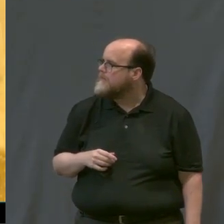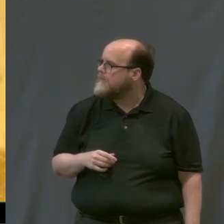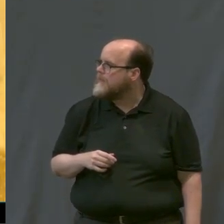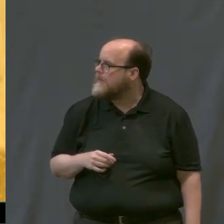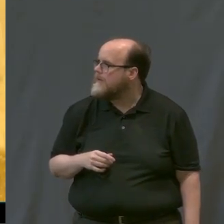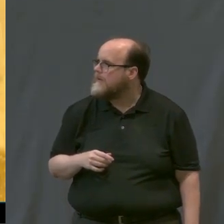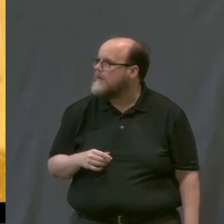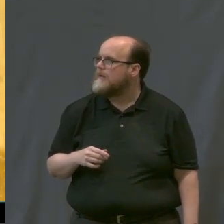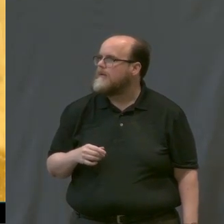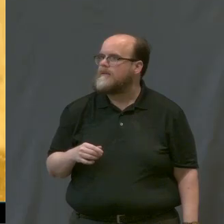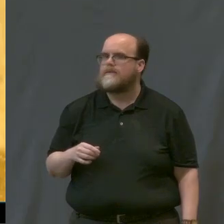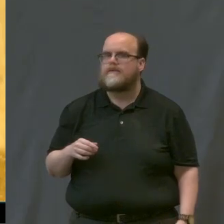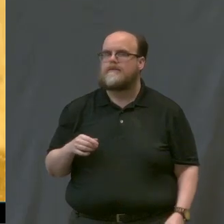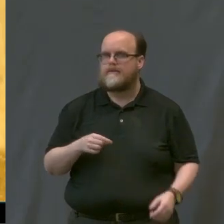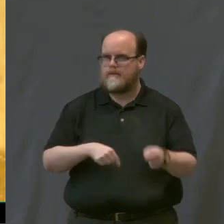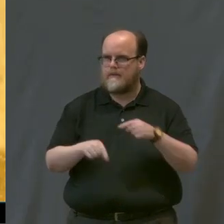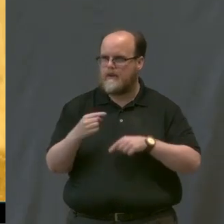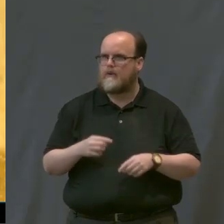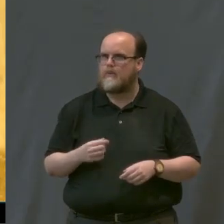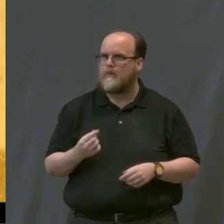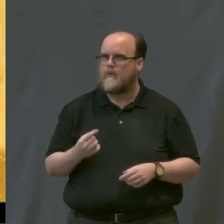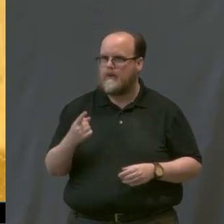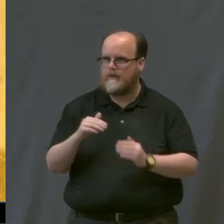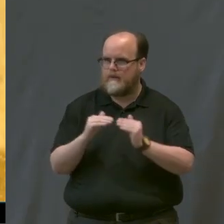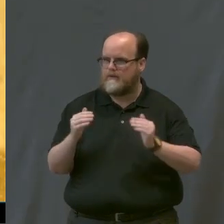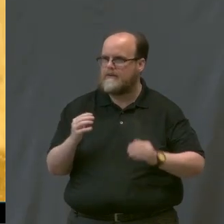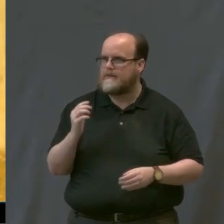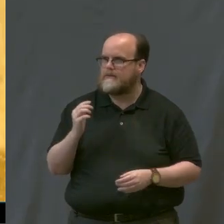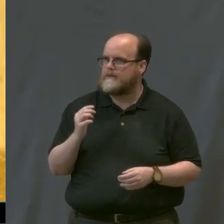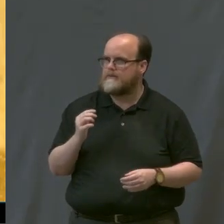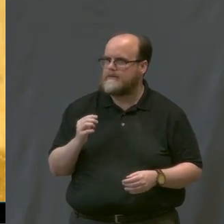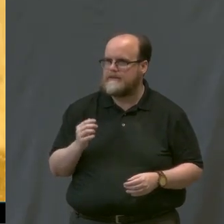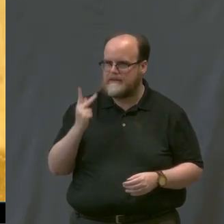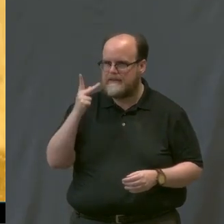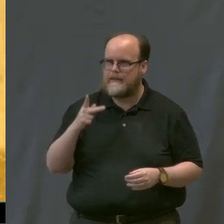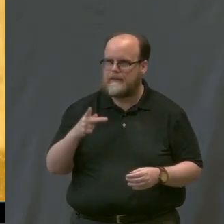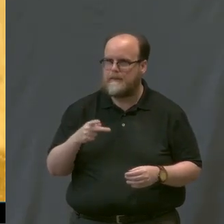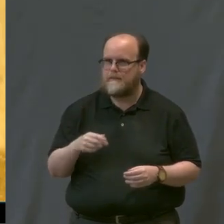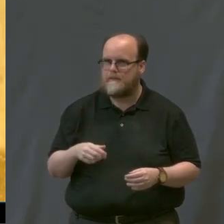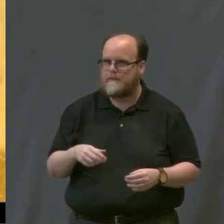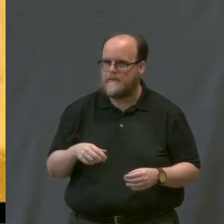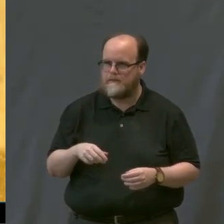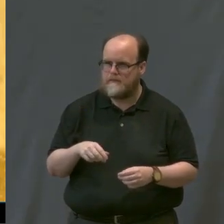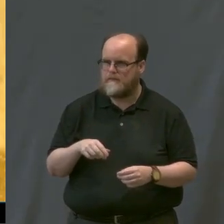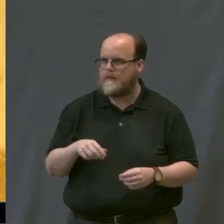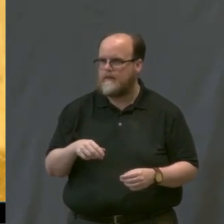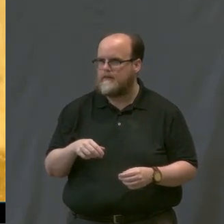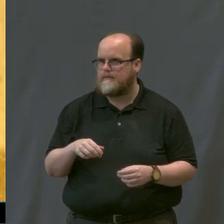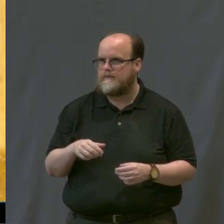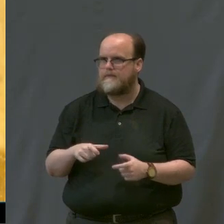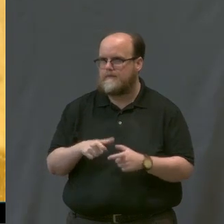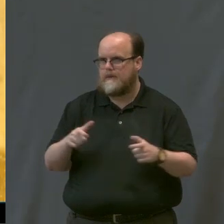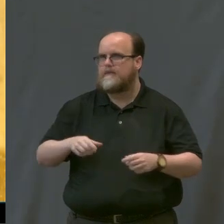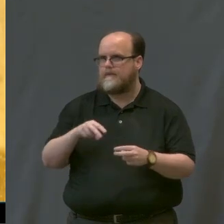Let's step back one level of abstraction. Let's look at just an overall view of this, okay? In the